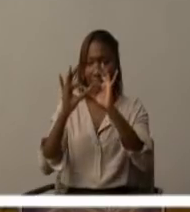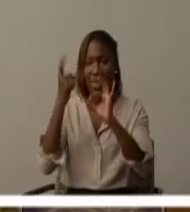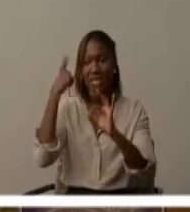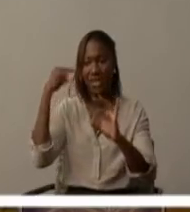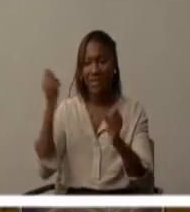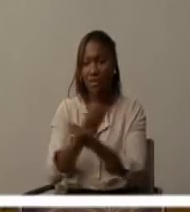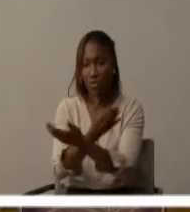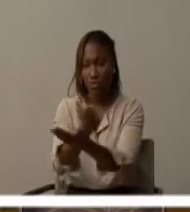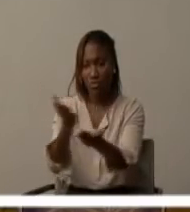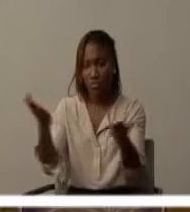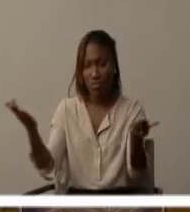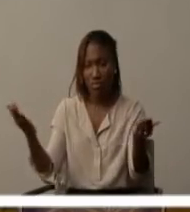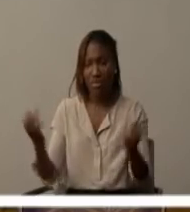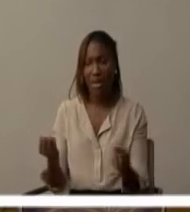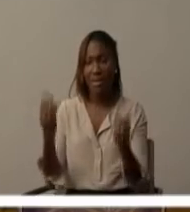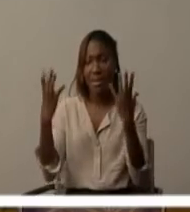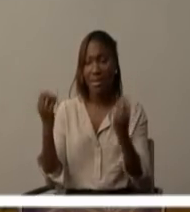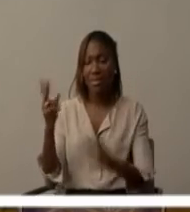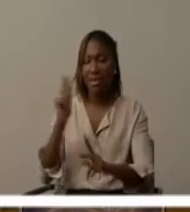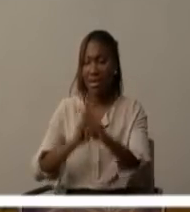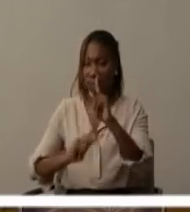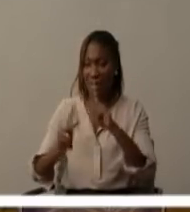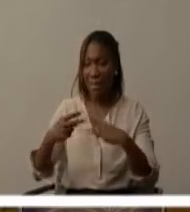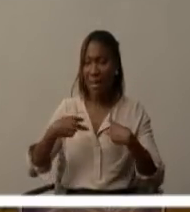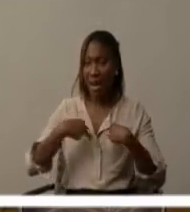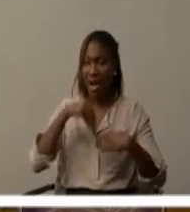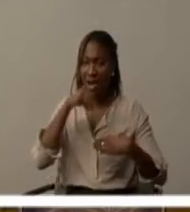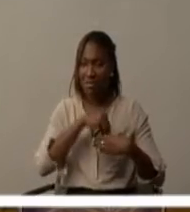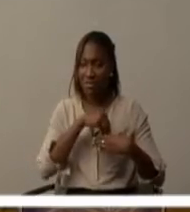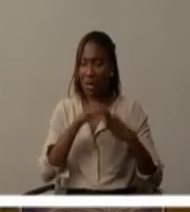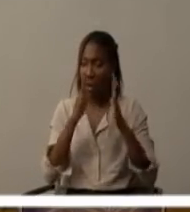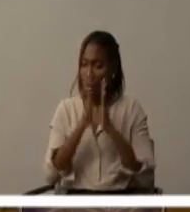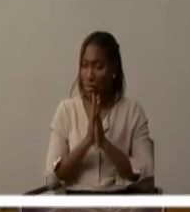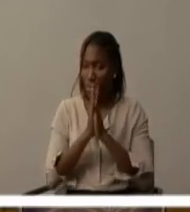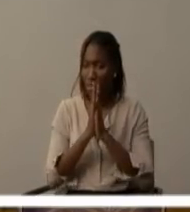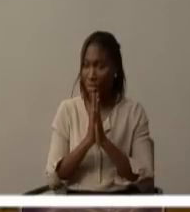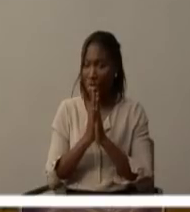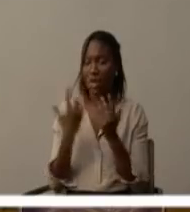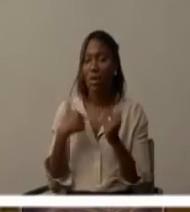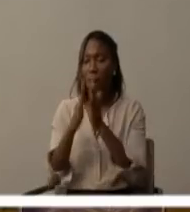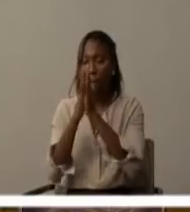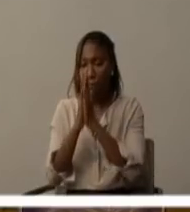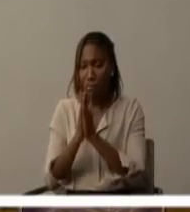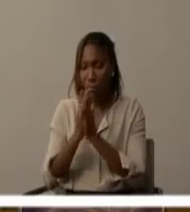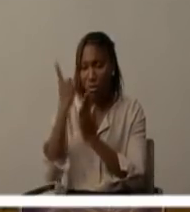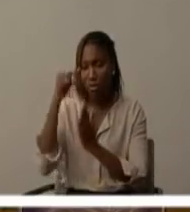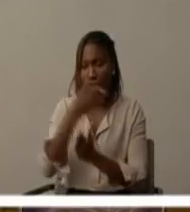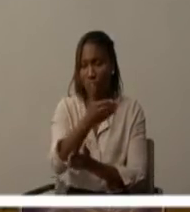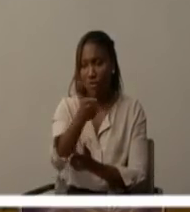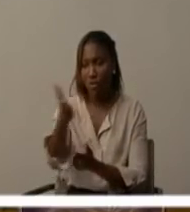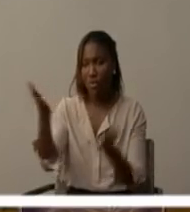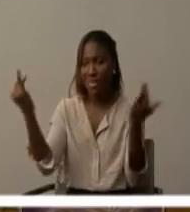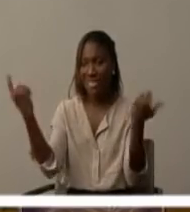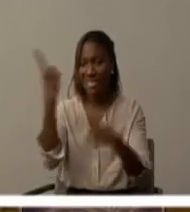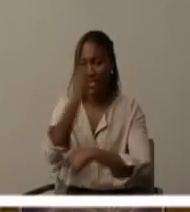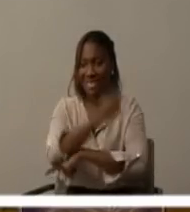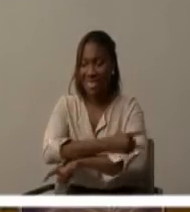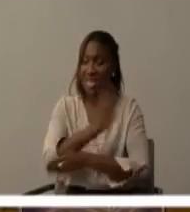intentions. Many of you who have brought your, sent your intentions in, we pray for you today, and the many who are suffering